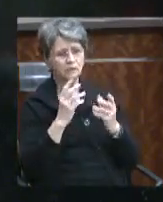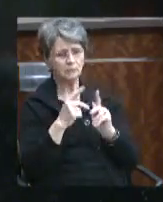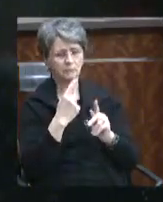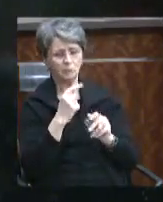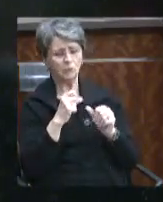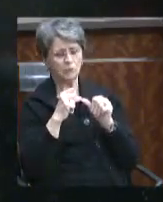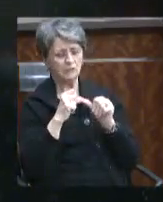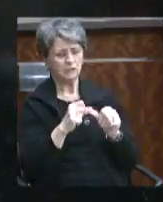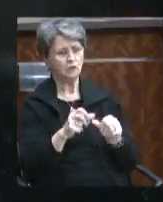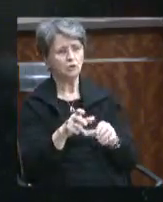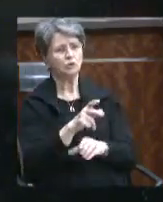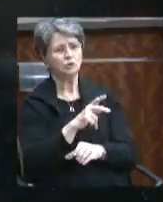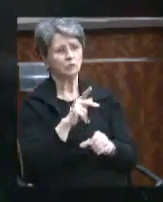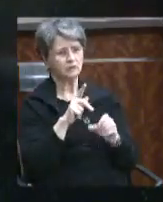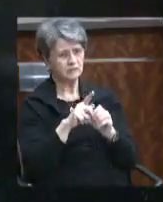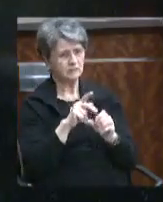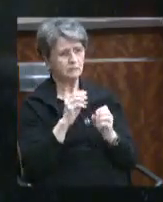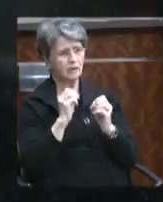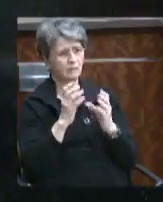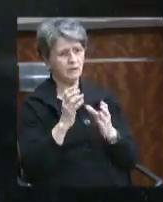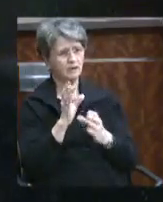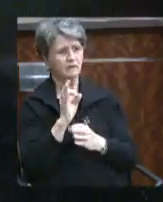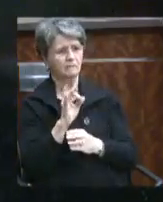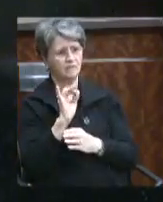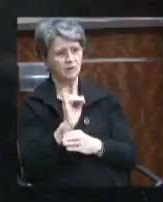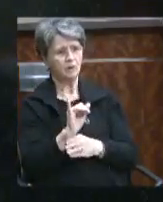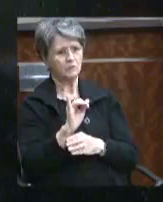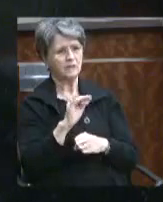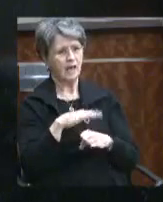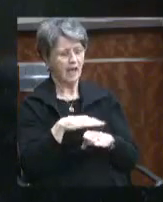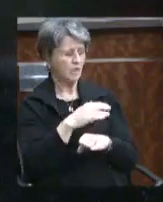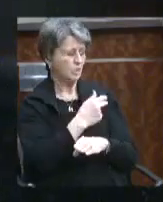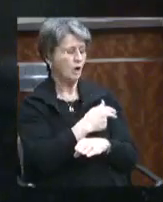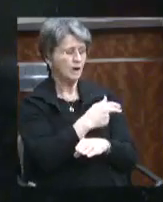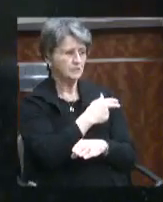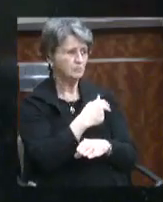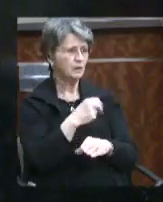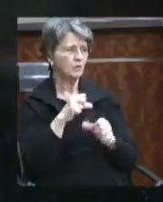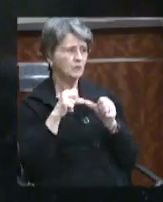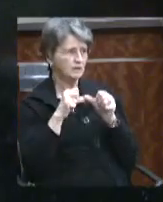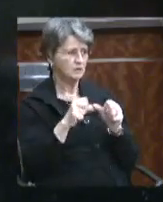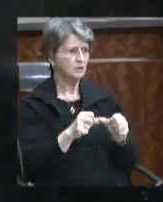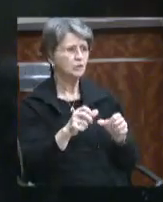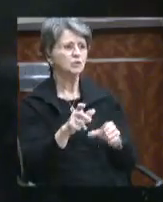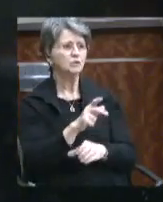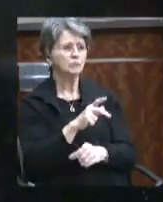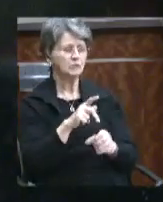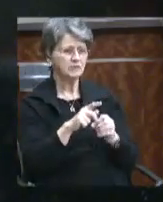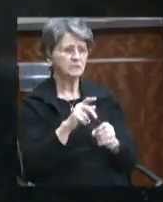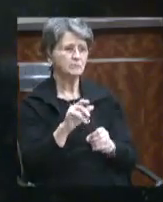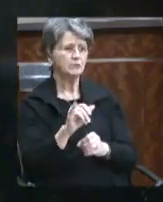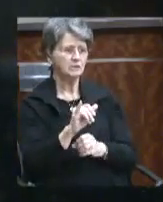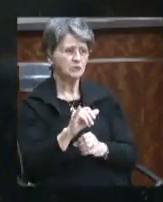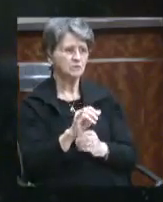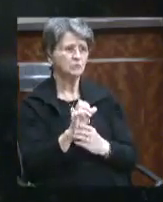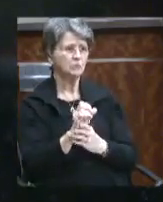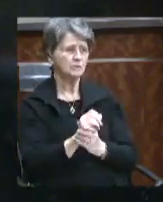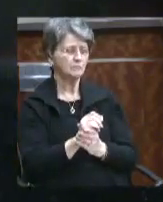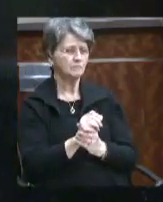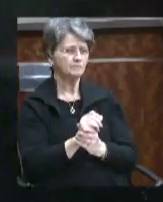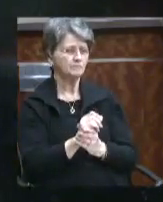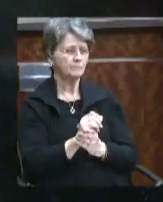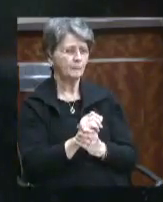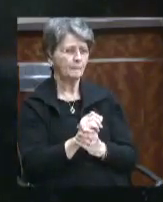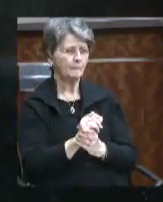and many of those that are at the hospital who continue to participate. So we're not there yet. I'm